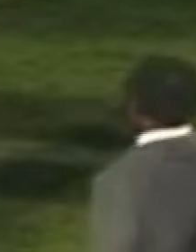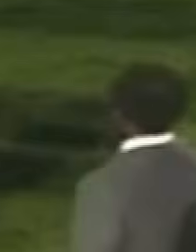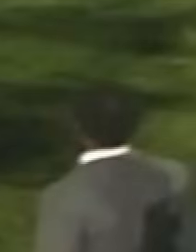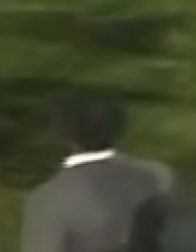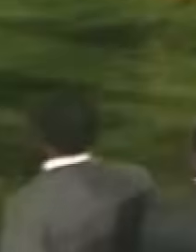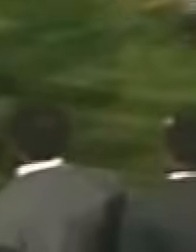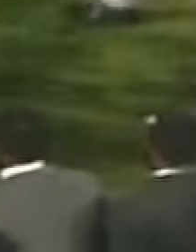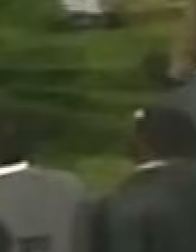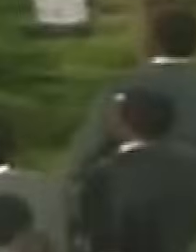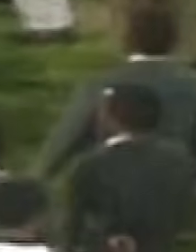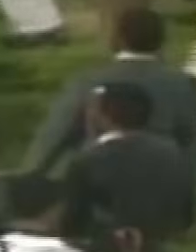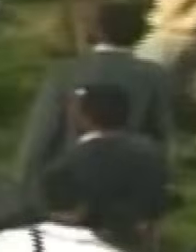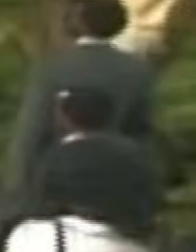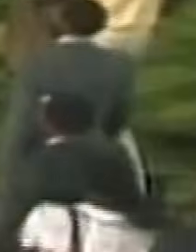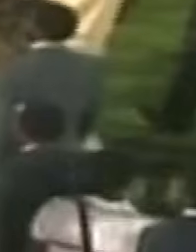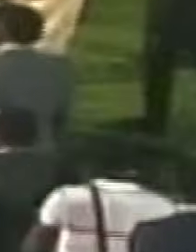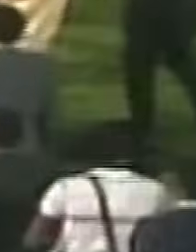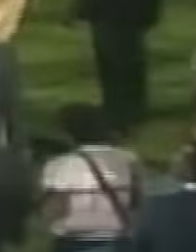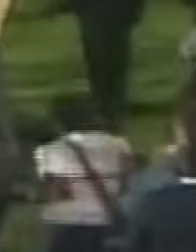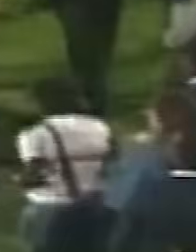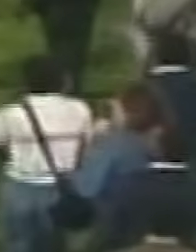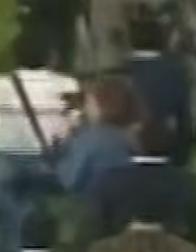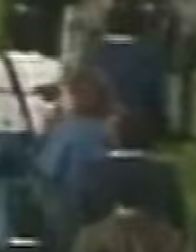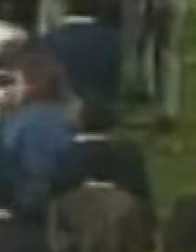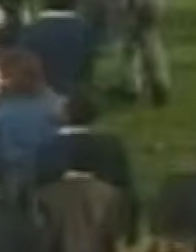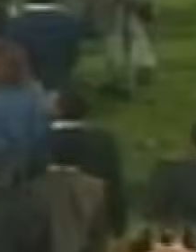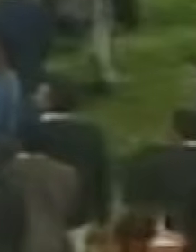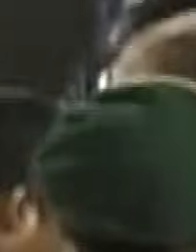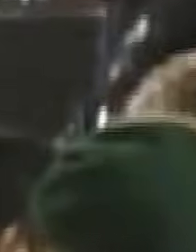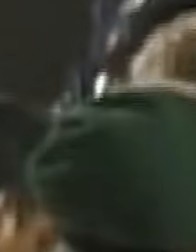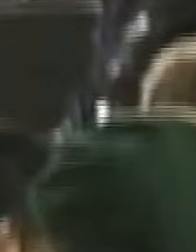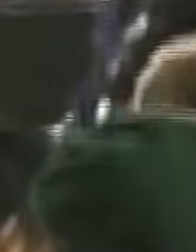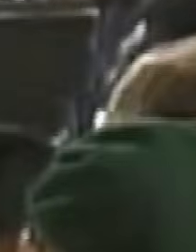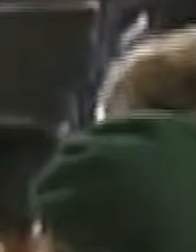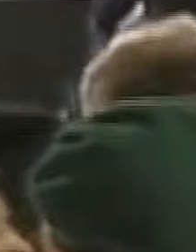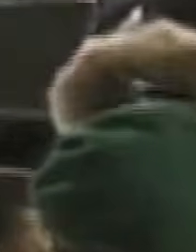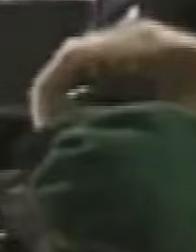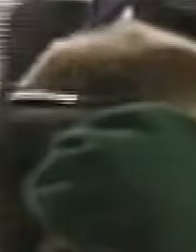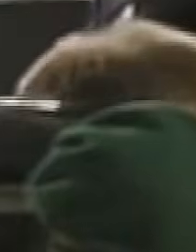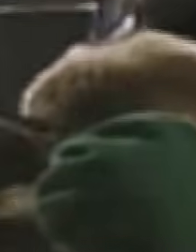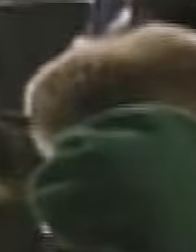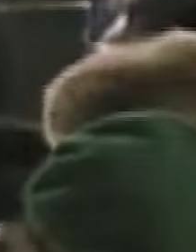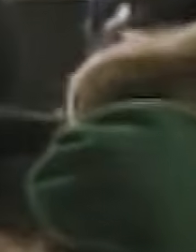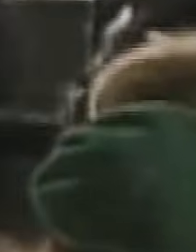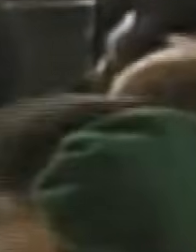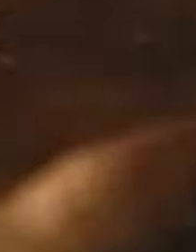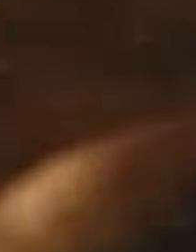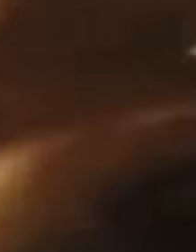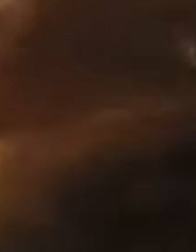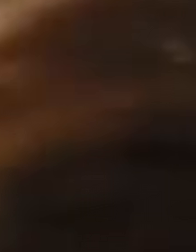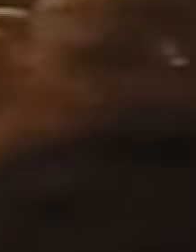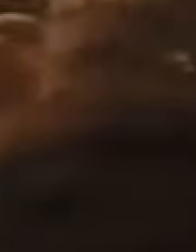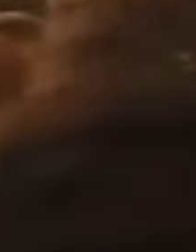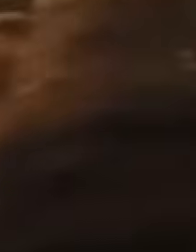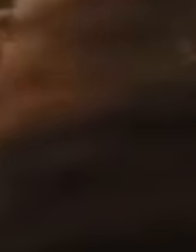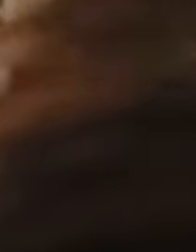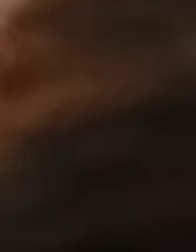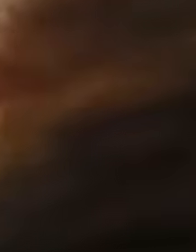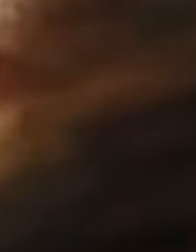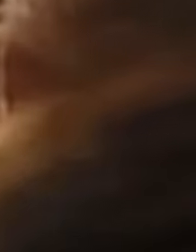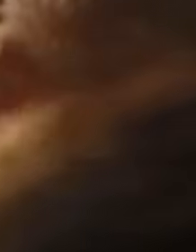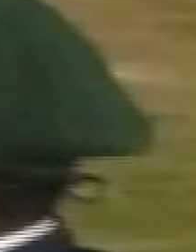Namibia. For the Namibian people and for myself, this